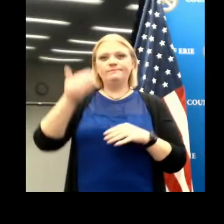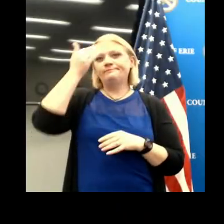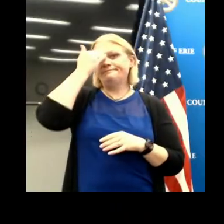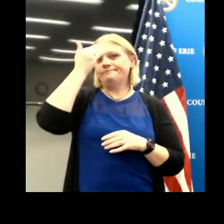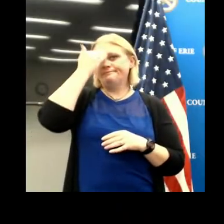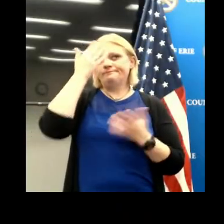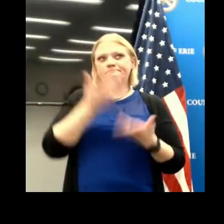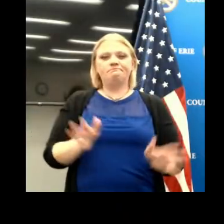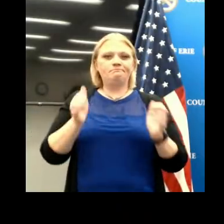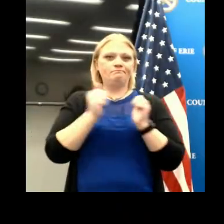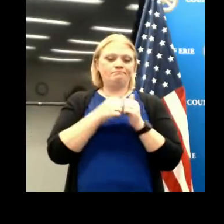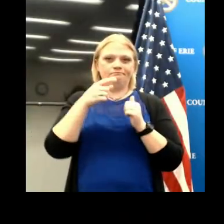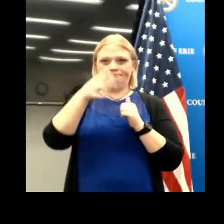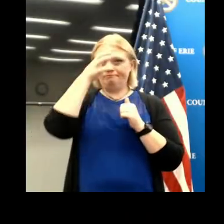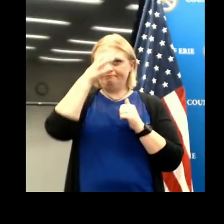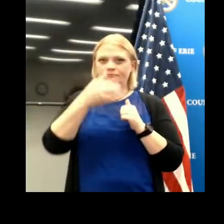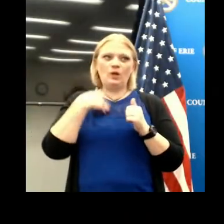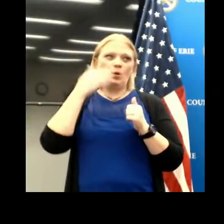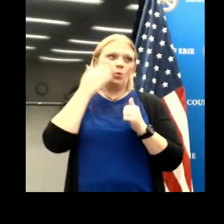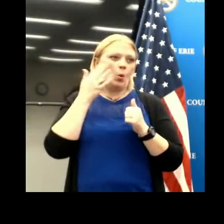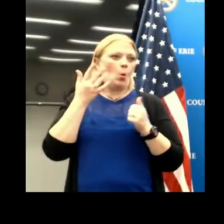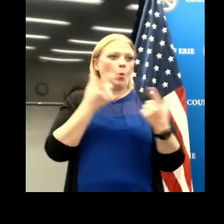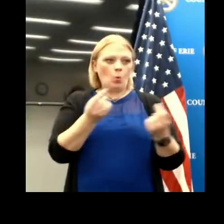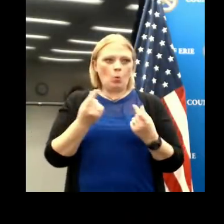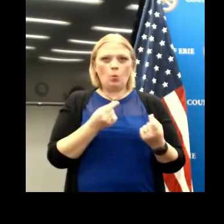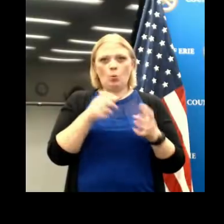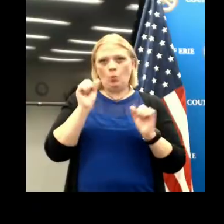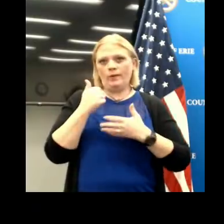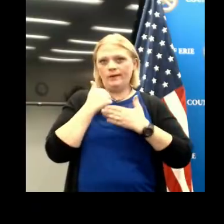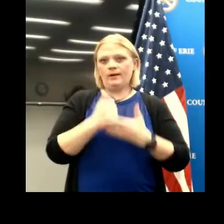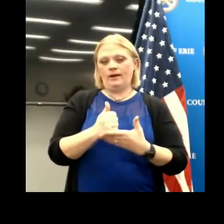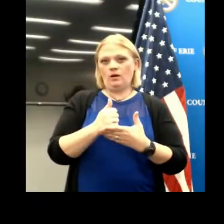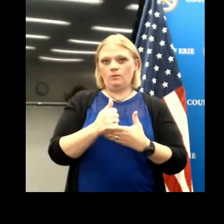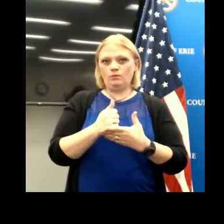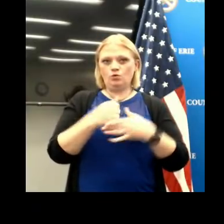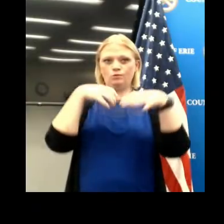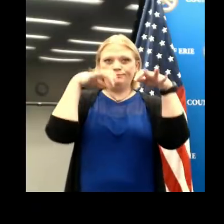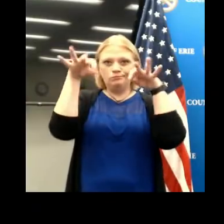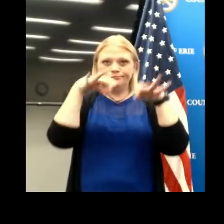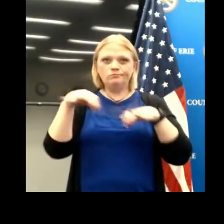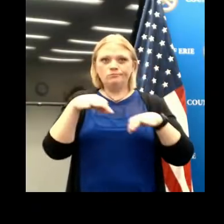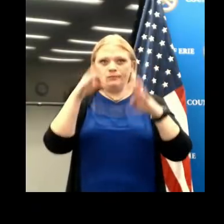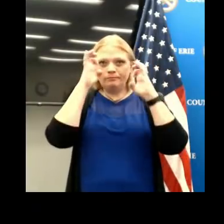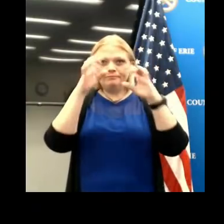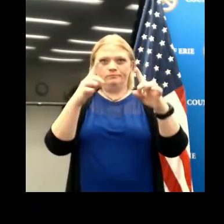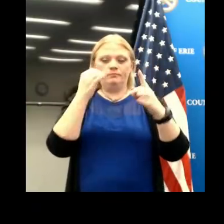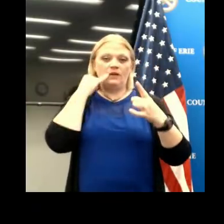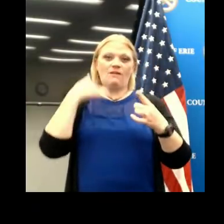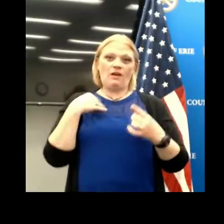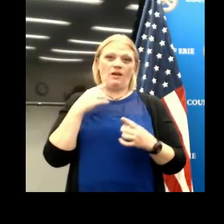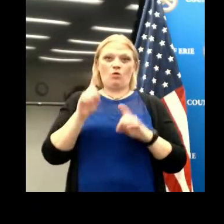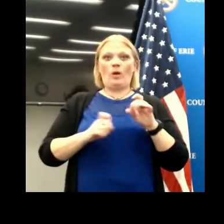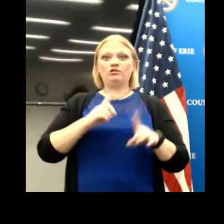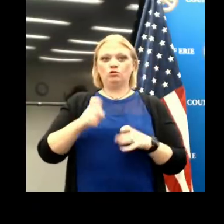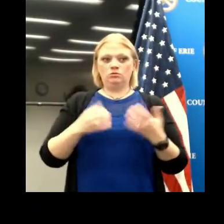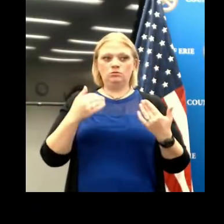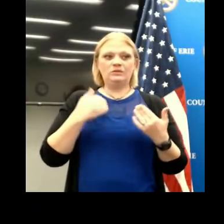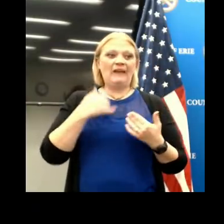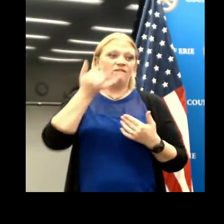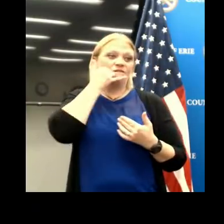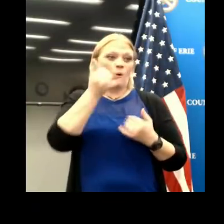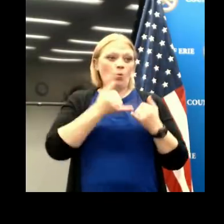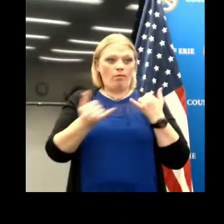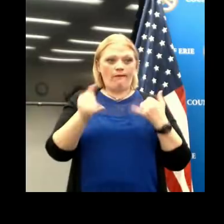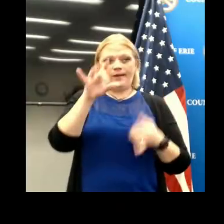with these concepts. They know what to do, and so they can help educate you if you have questions. We do have our hotline